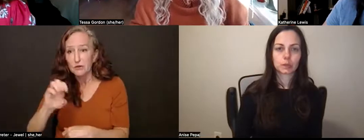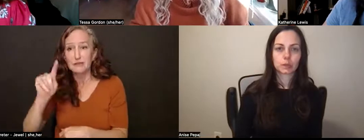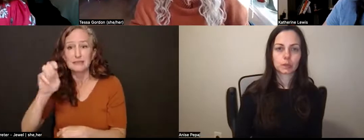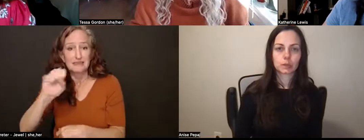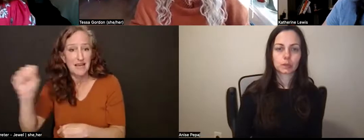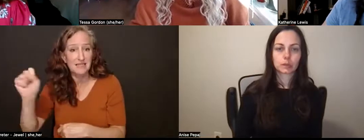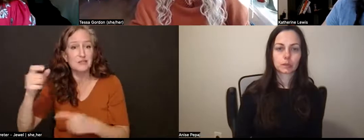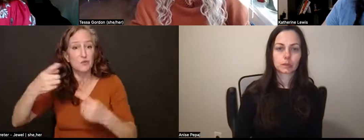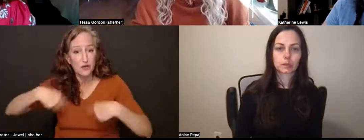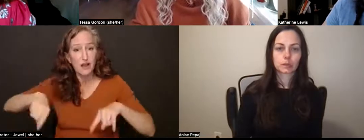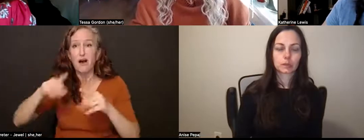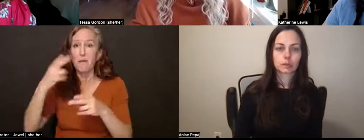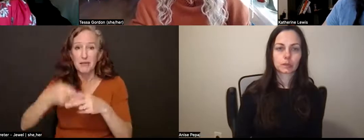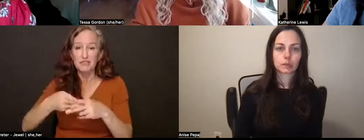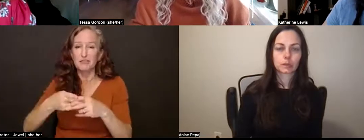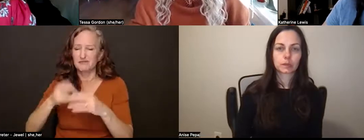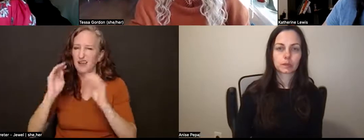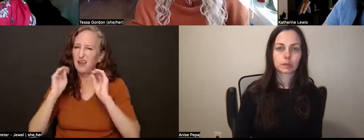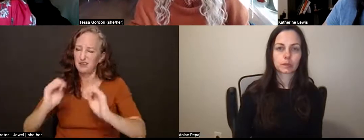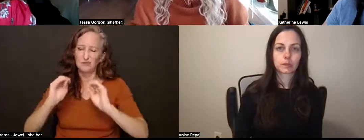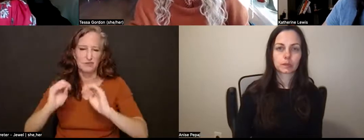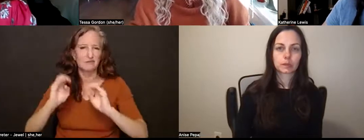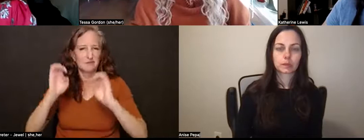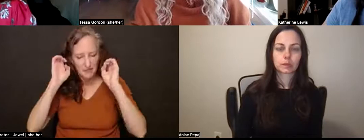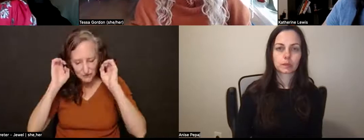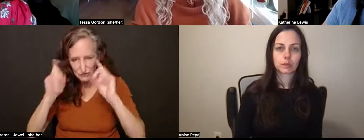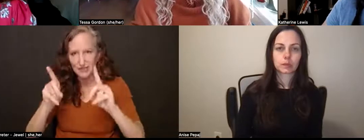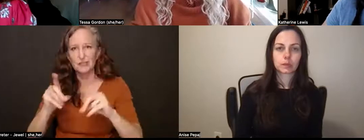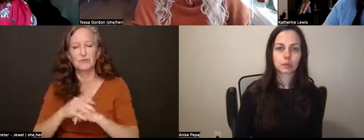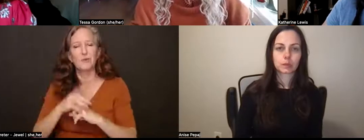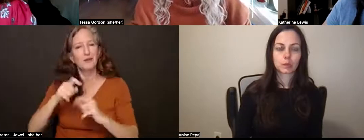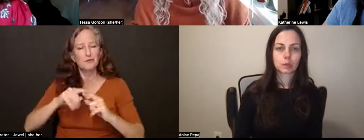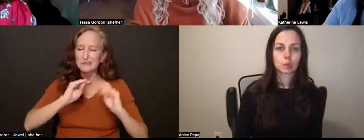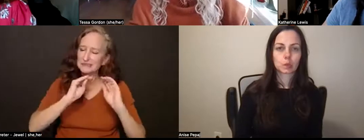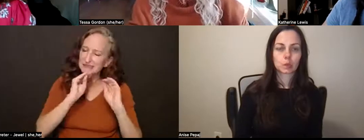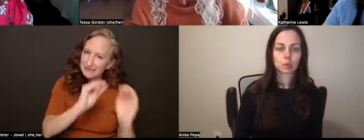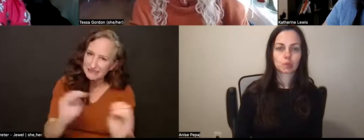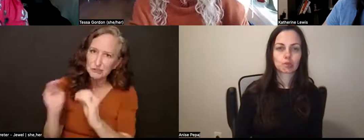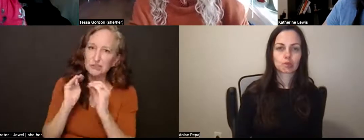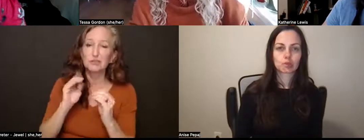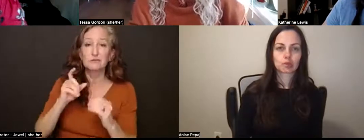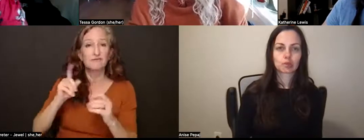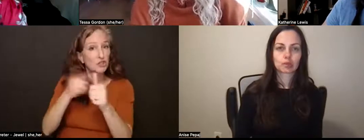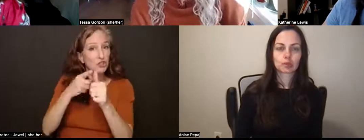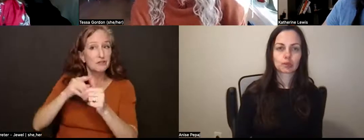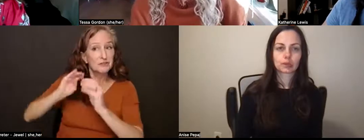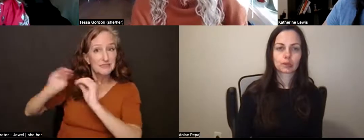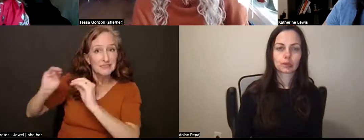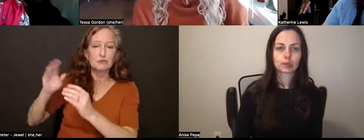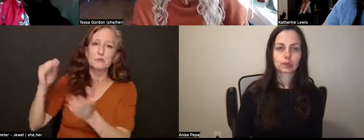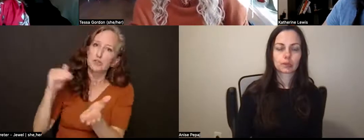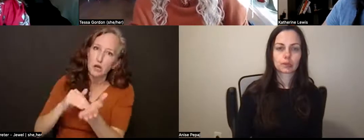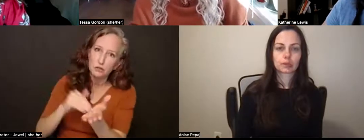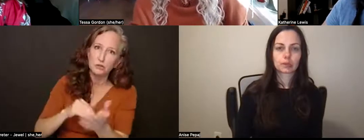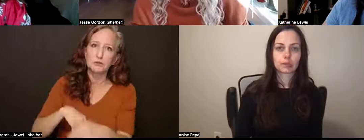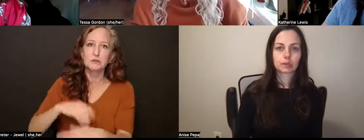we have to educate. And so that's kind of how I feel we really need to educate the doctors, the medical curriculum,